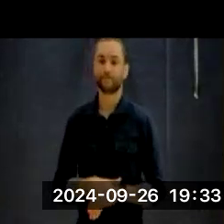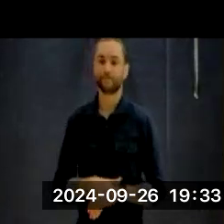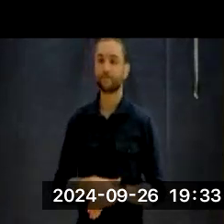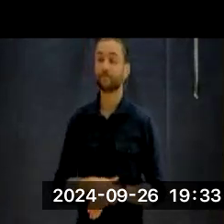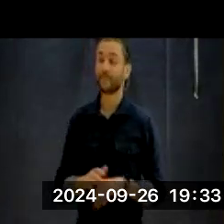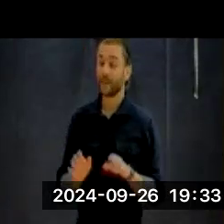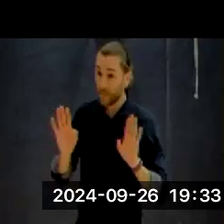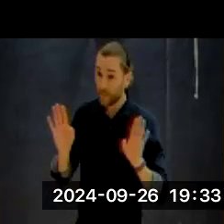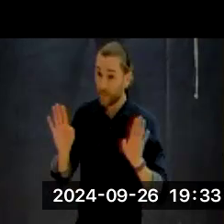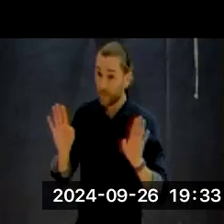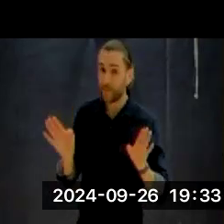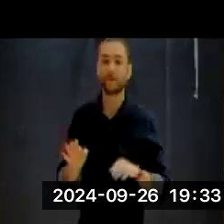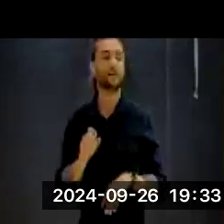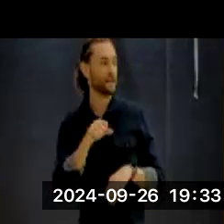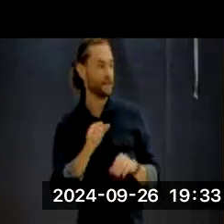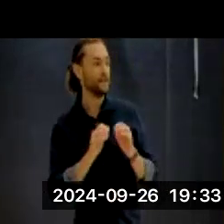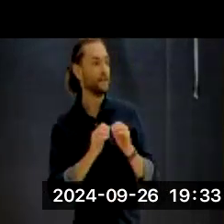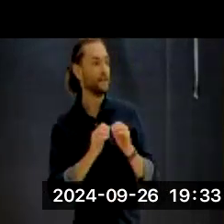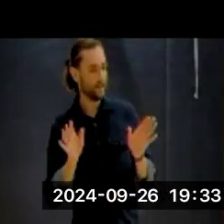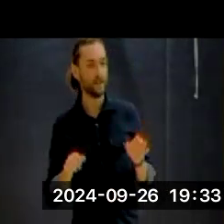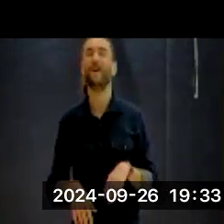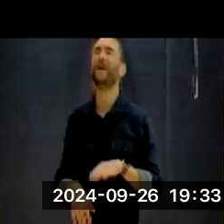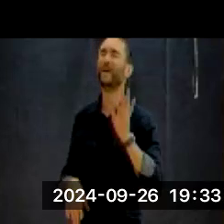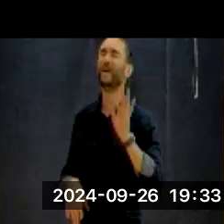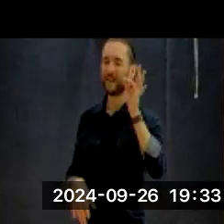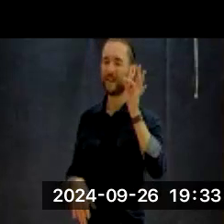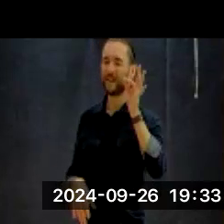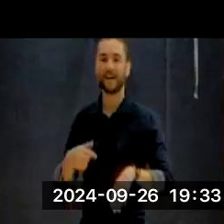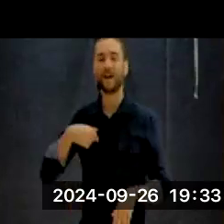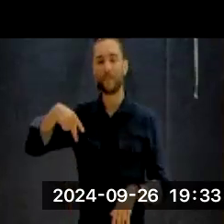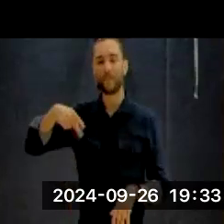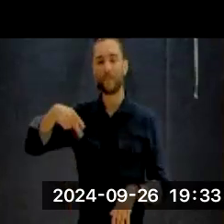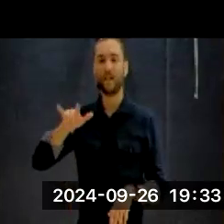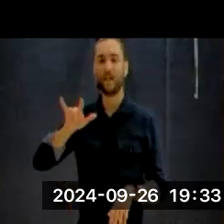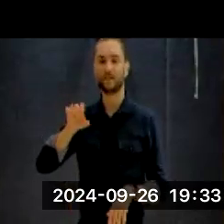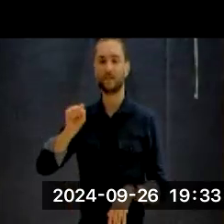Hello? Yes. Okay, my name is Phyllis.